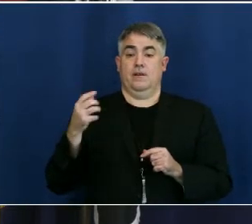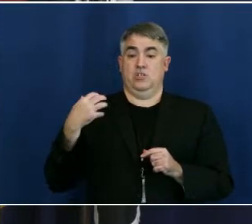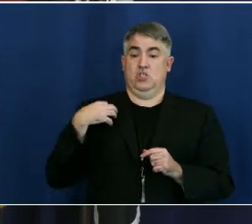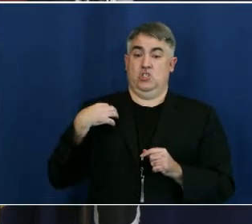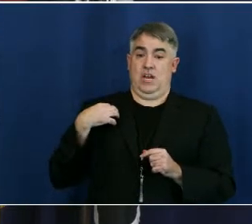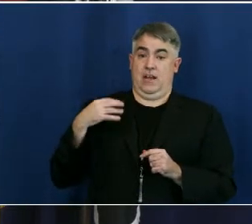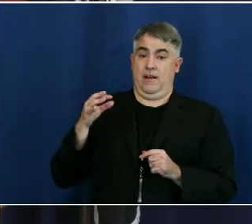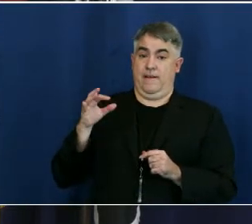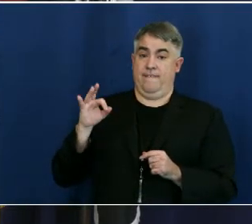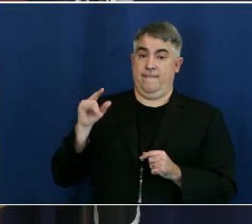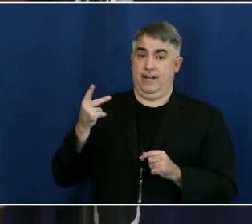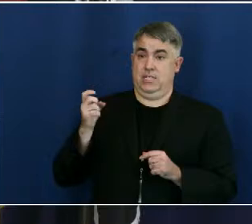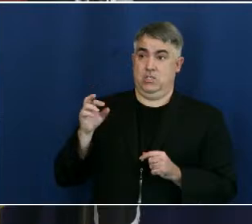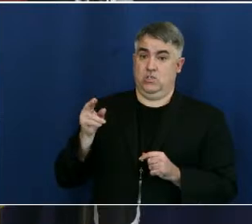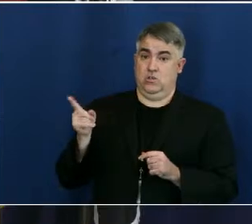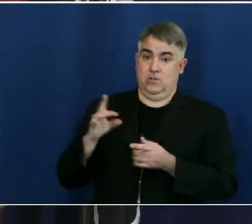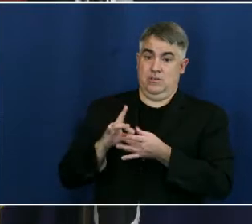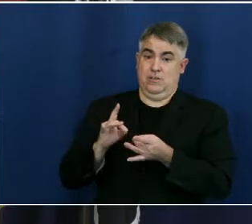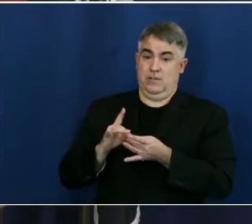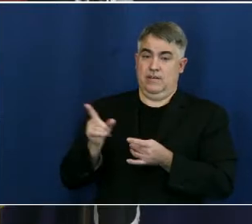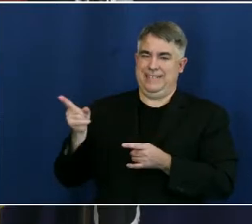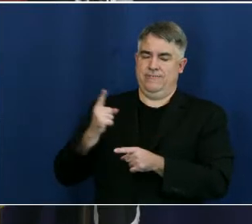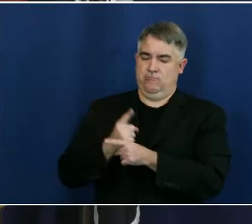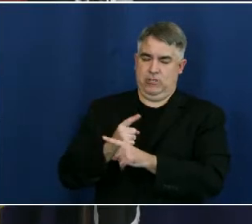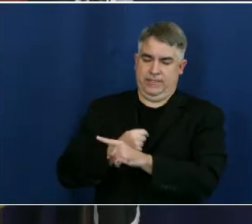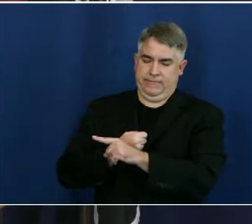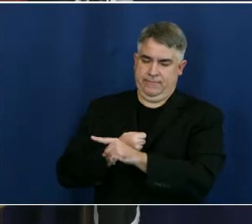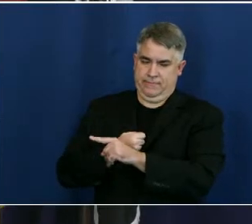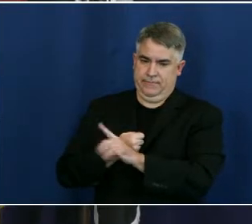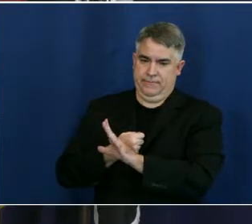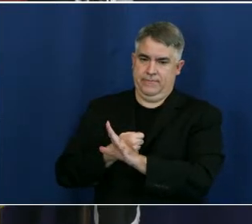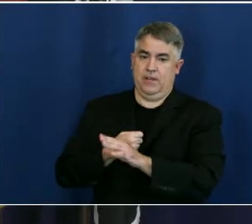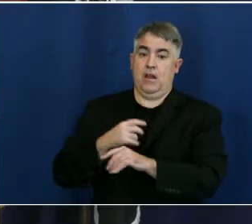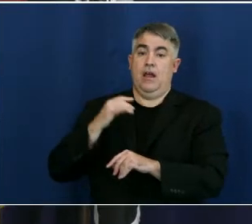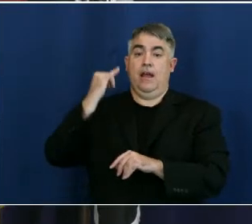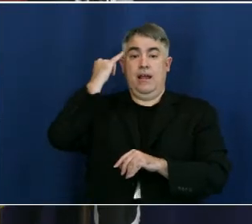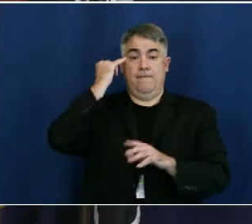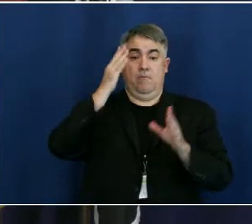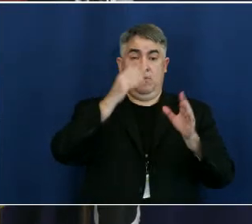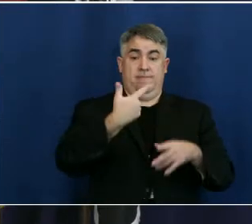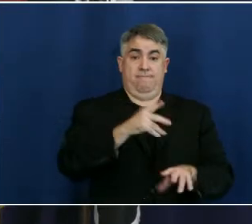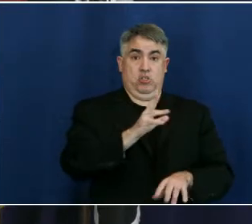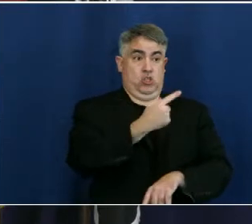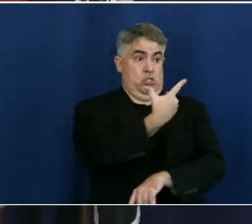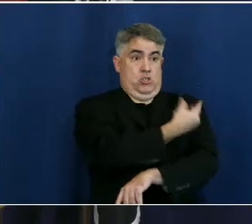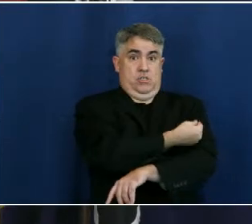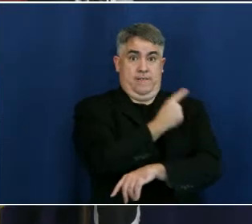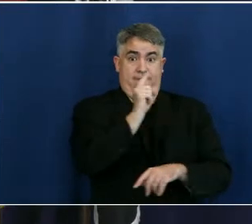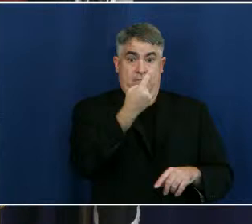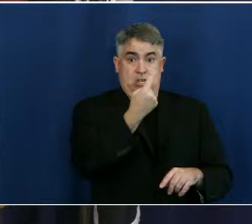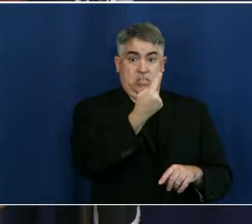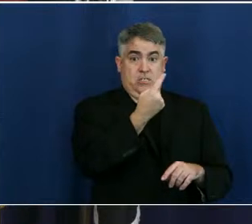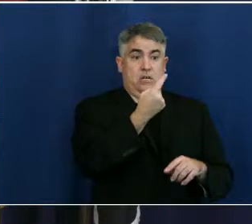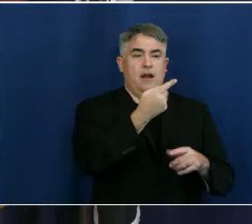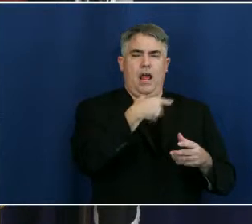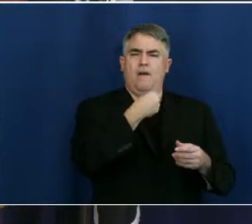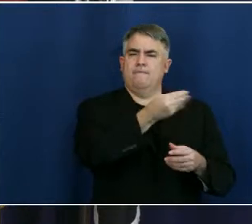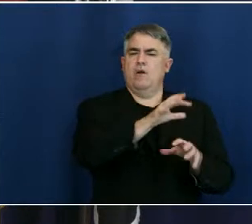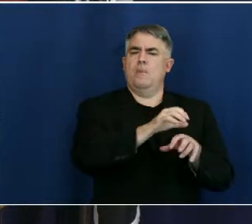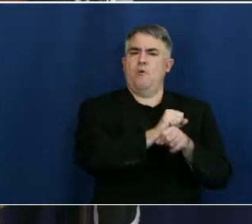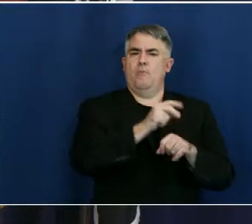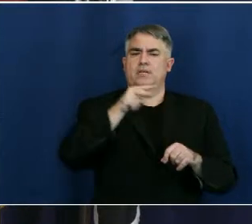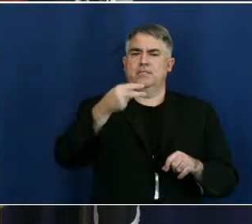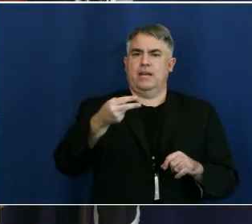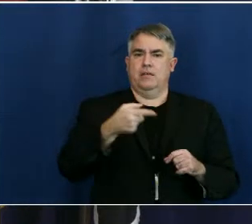an appointment for second dose has already been made, we will honor those appointments. If